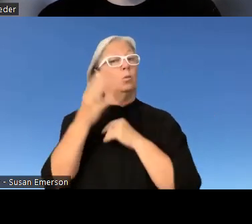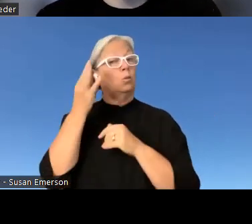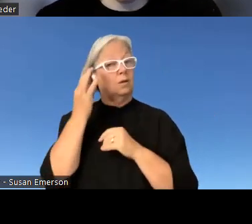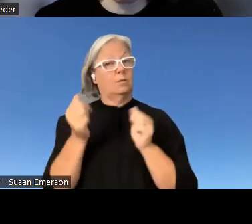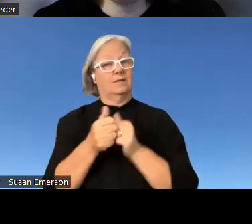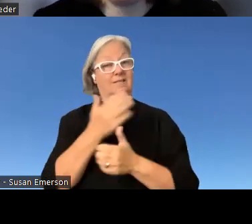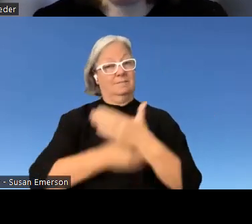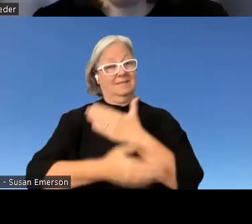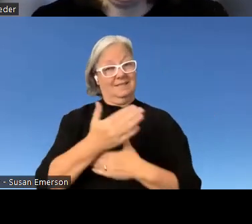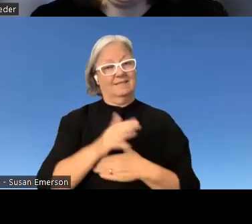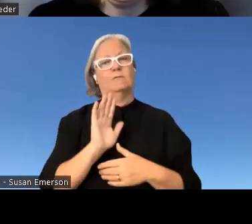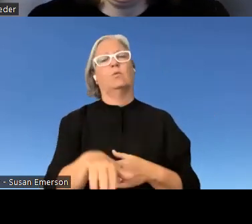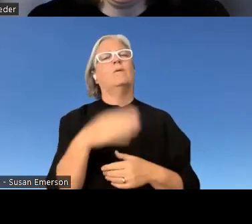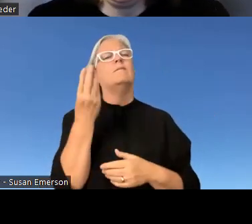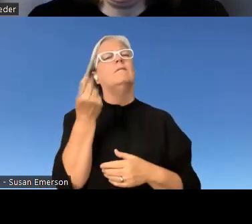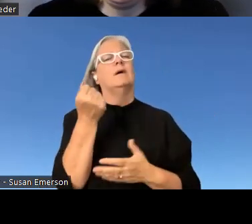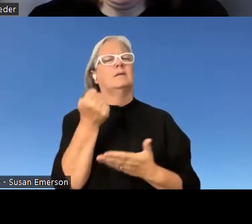financial supports.